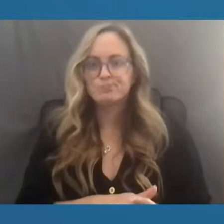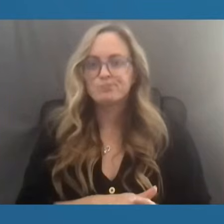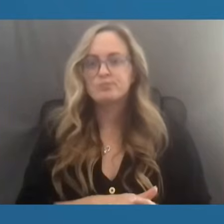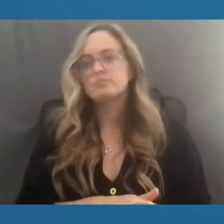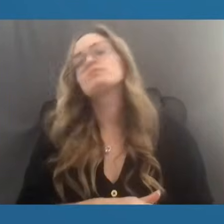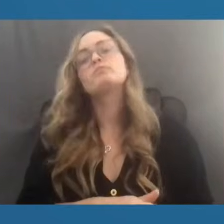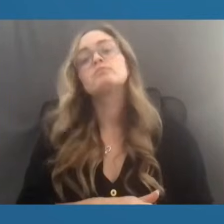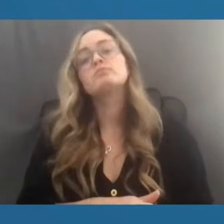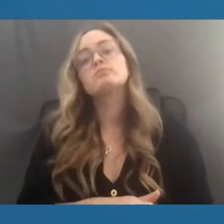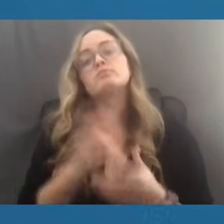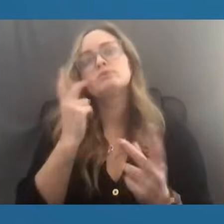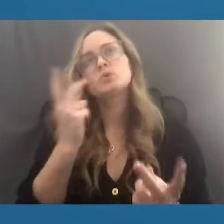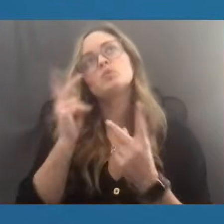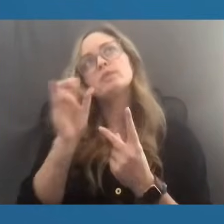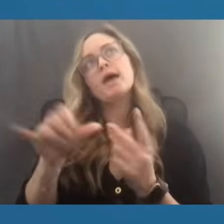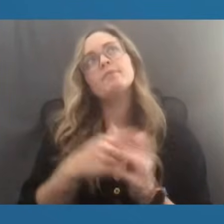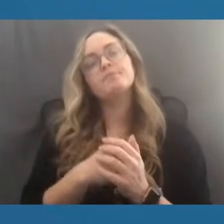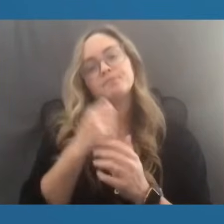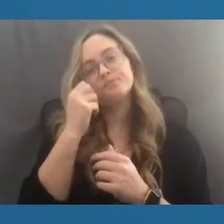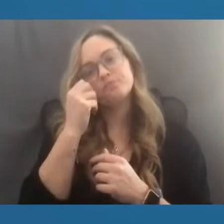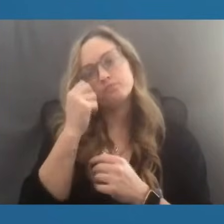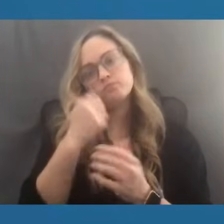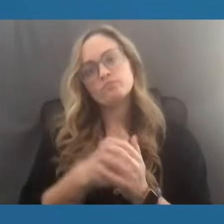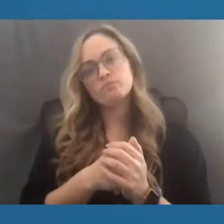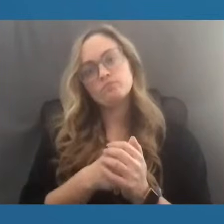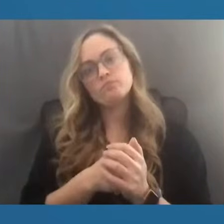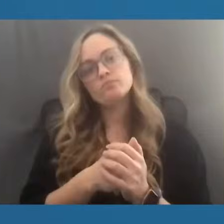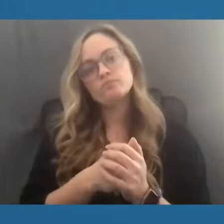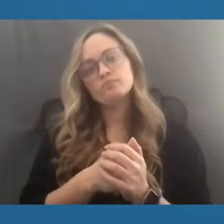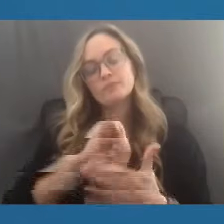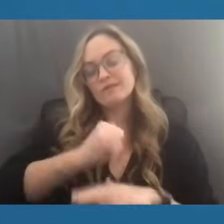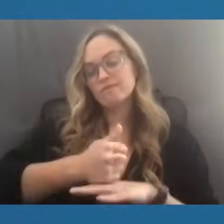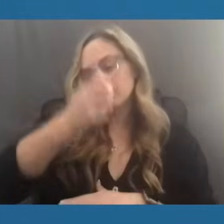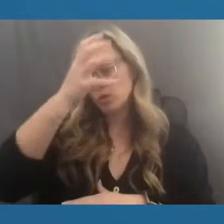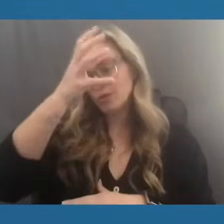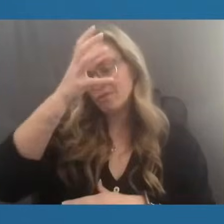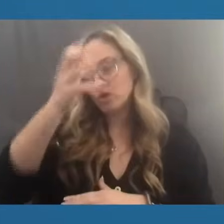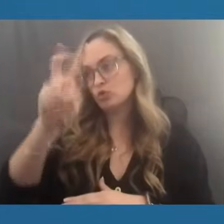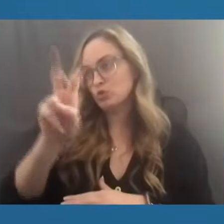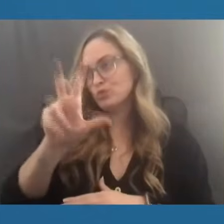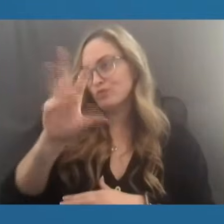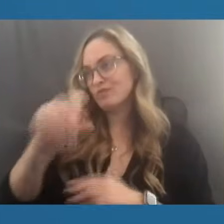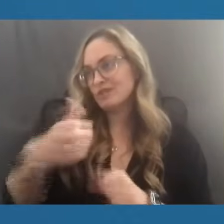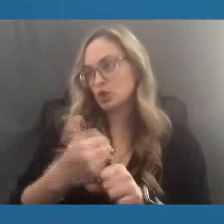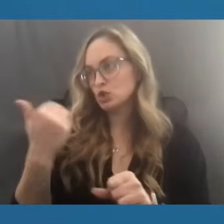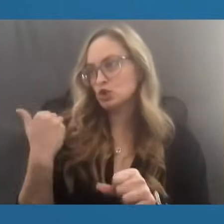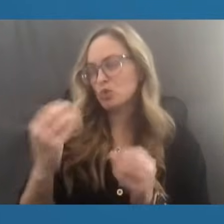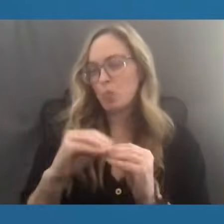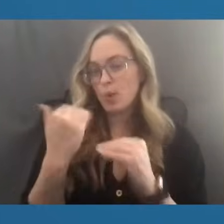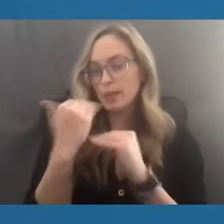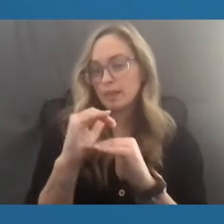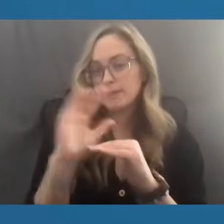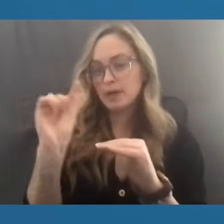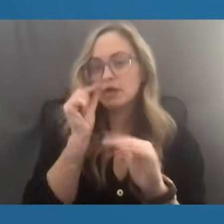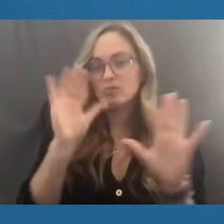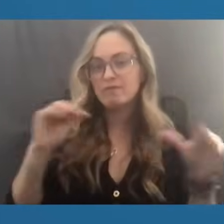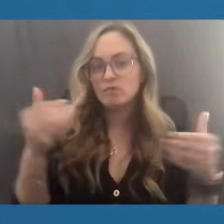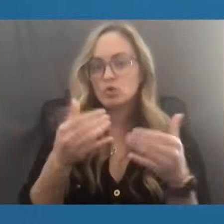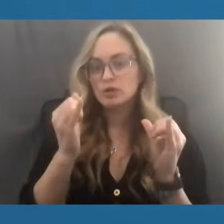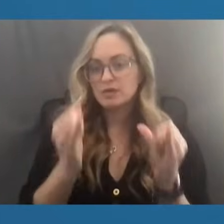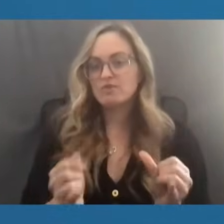That's what I reflected on. The founding fathers 250 years ago envisioned a more limited government, focusing on individual